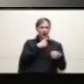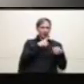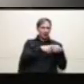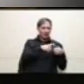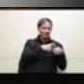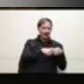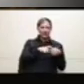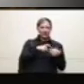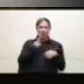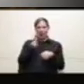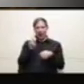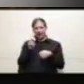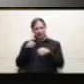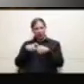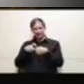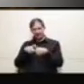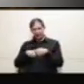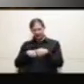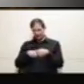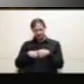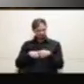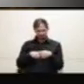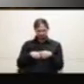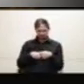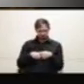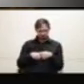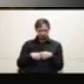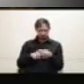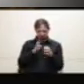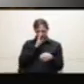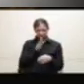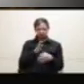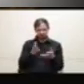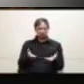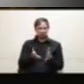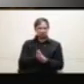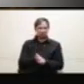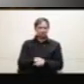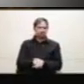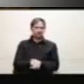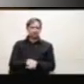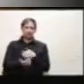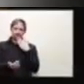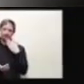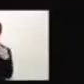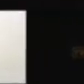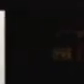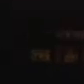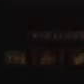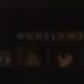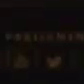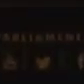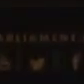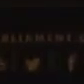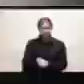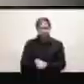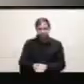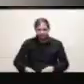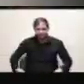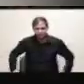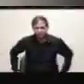unqualified. So let's put it that way. Thank you. Thank